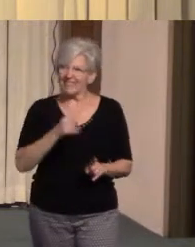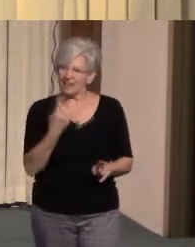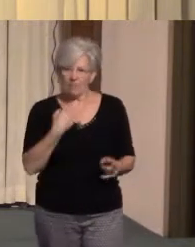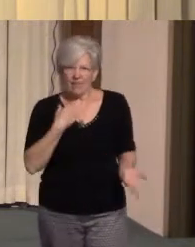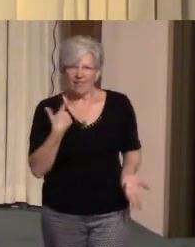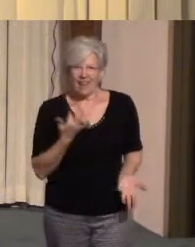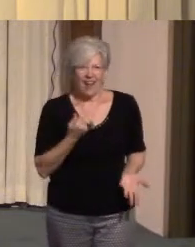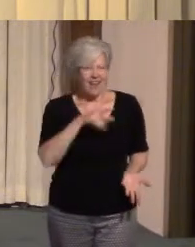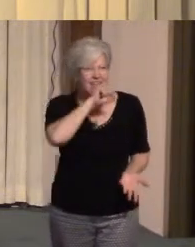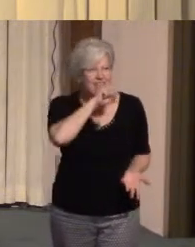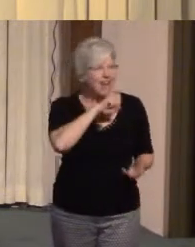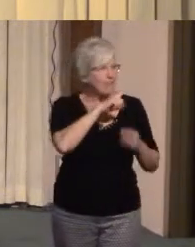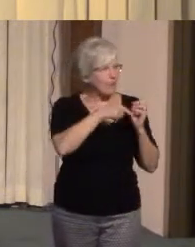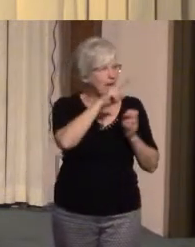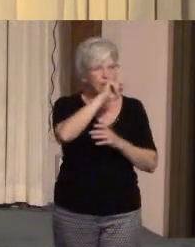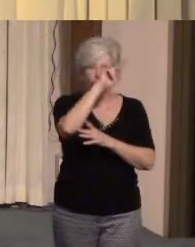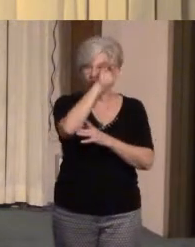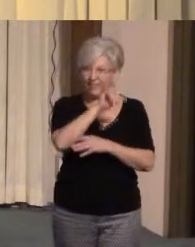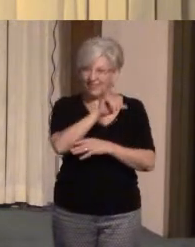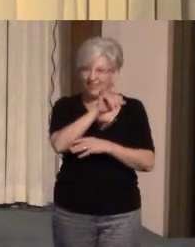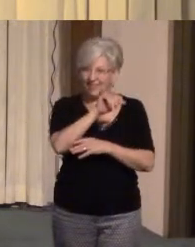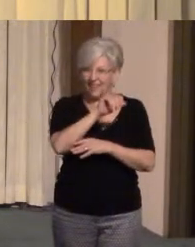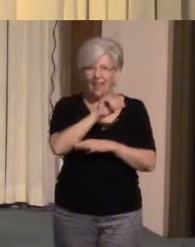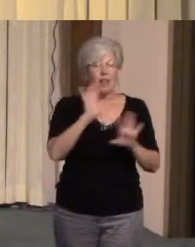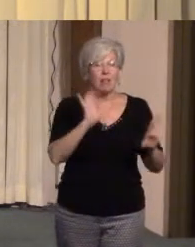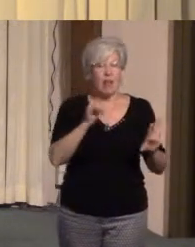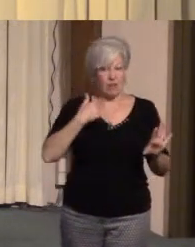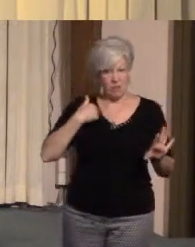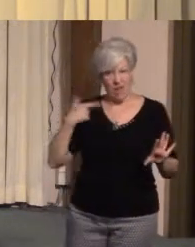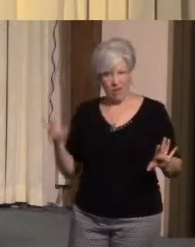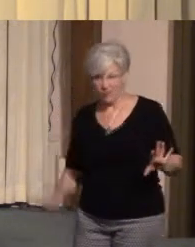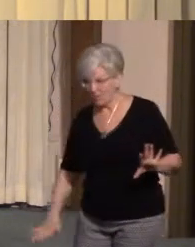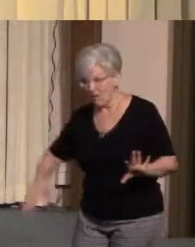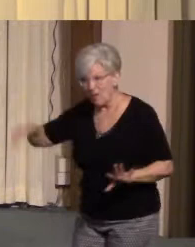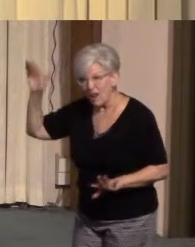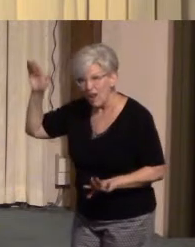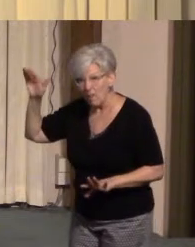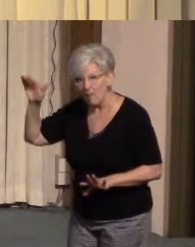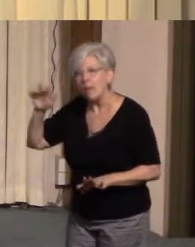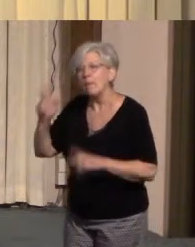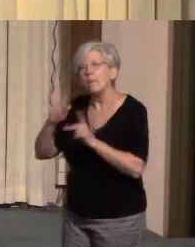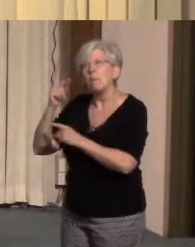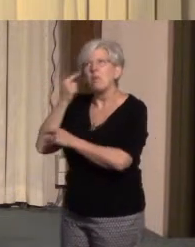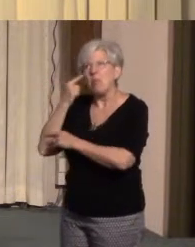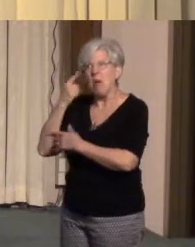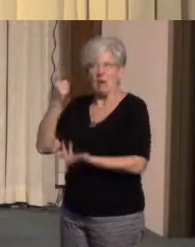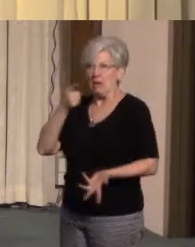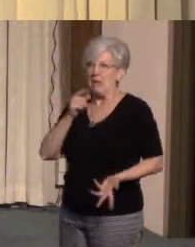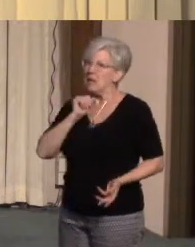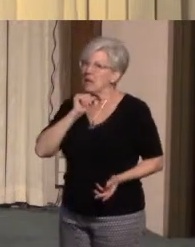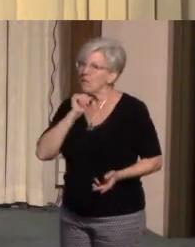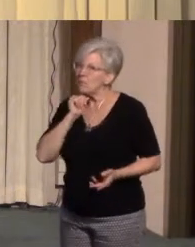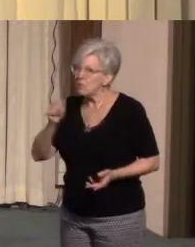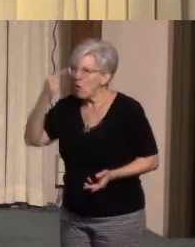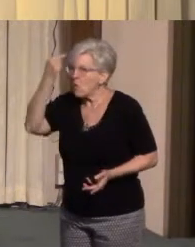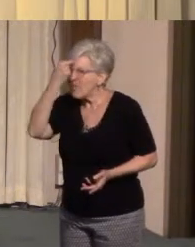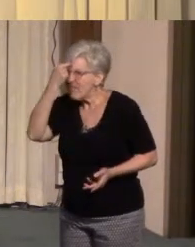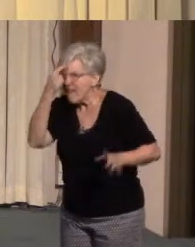unlike the tradition that I grew up in, where basically, if you weren't us, you weren't getting in,